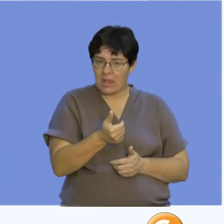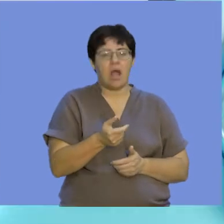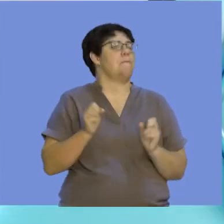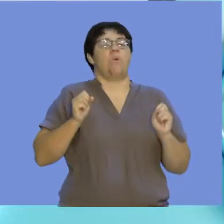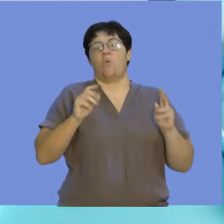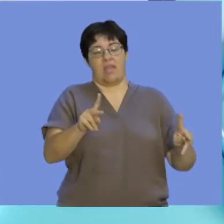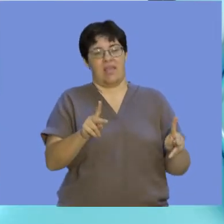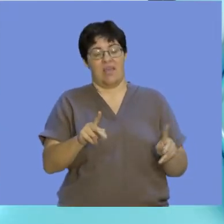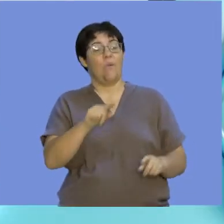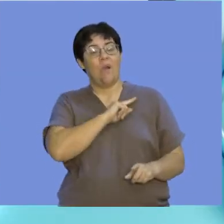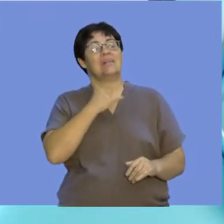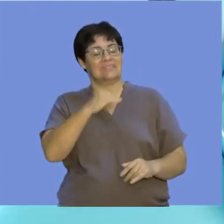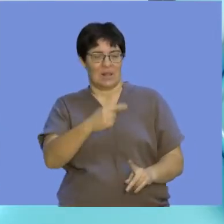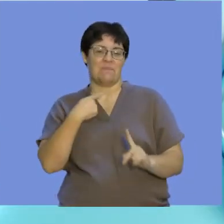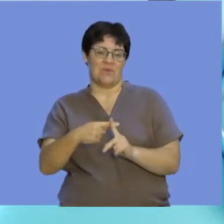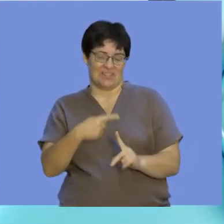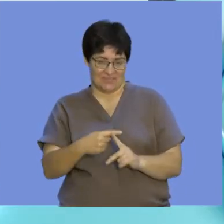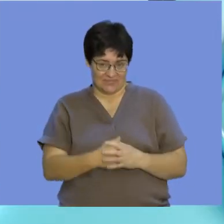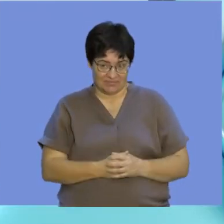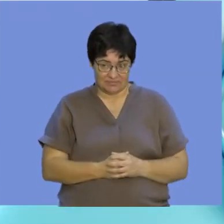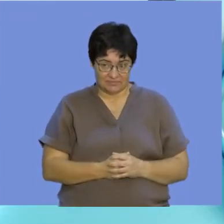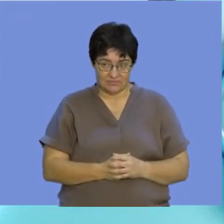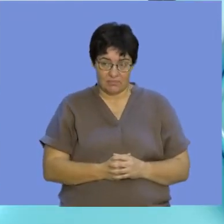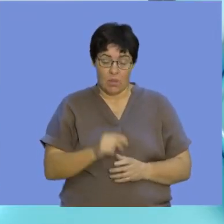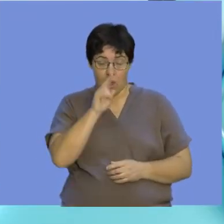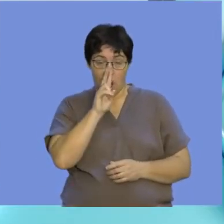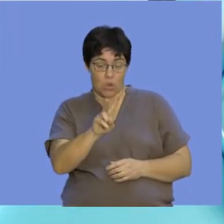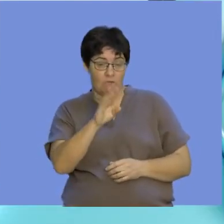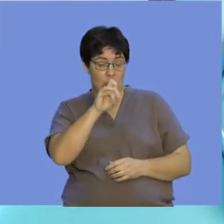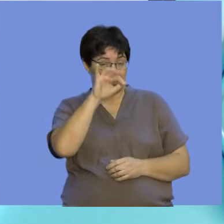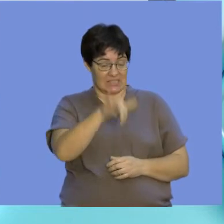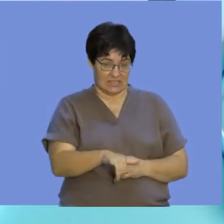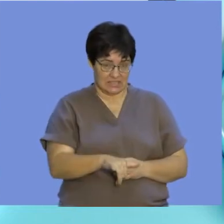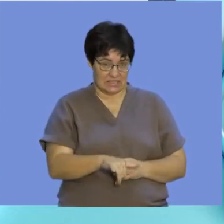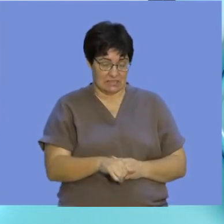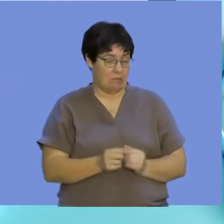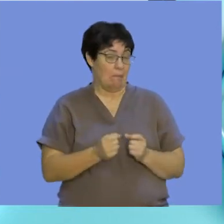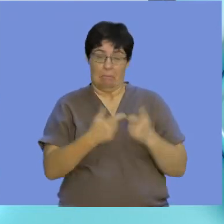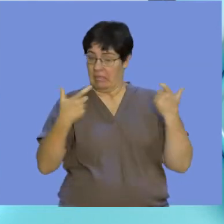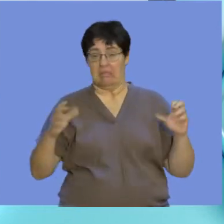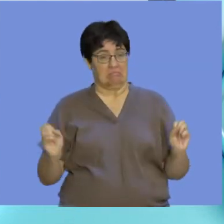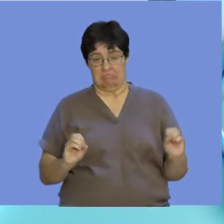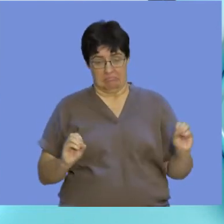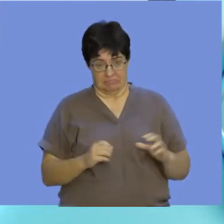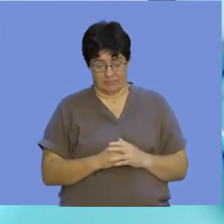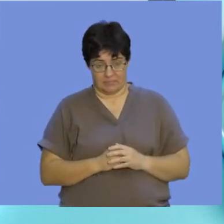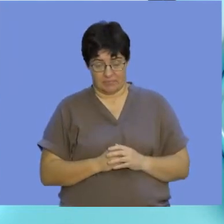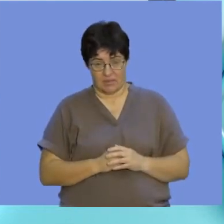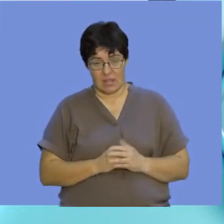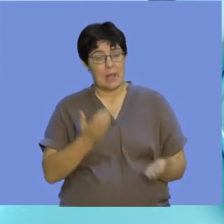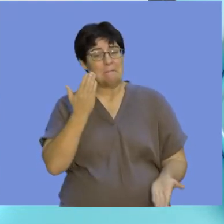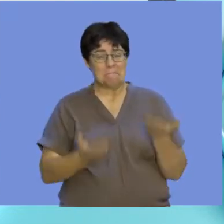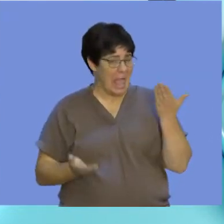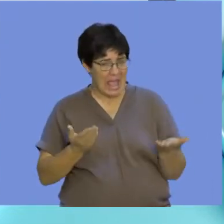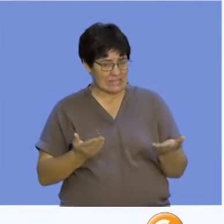with that, because if we look at the velocities, they're not very big, and the mass isn't